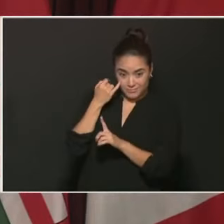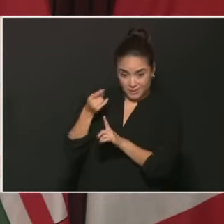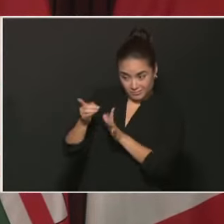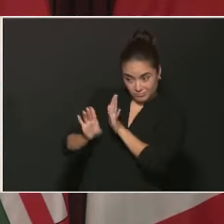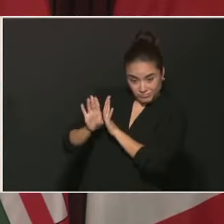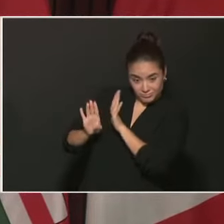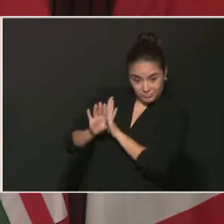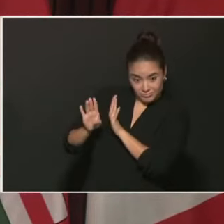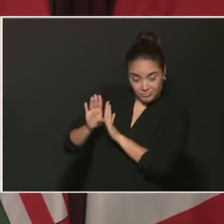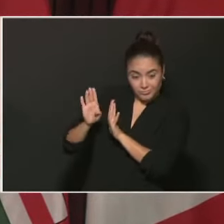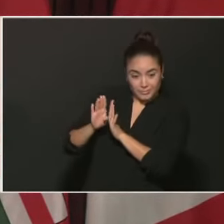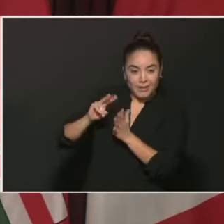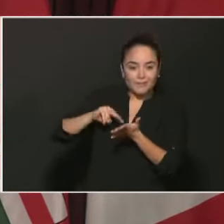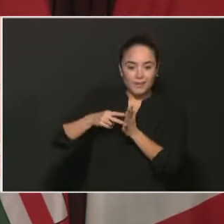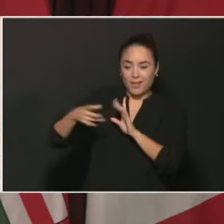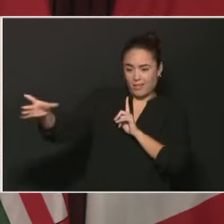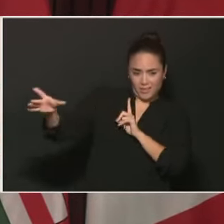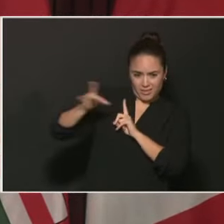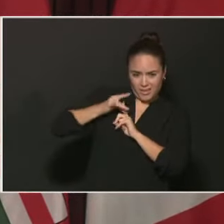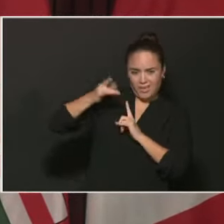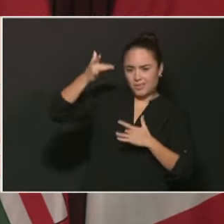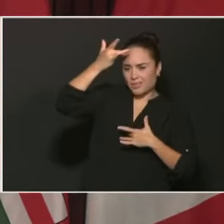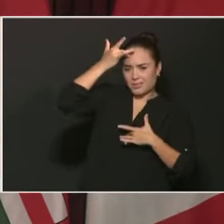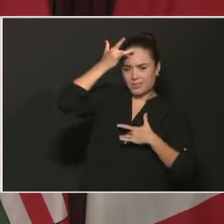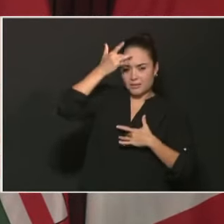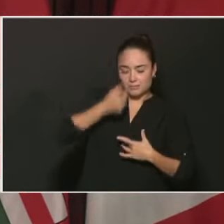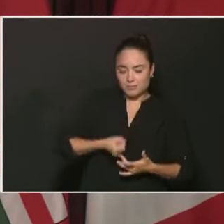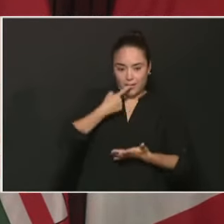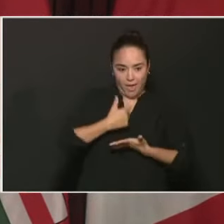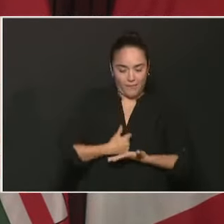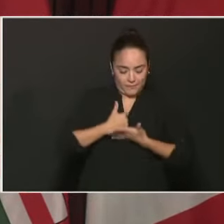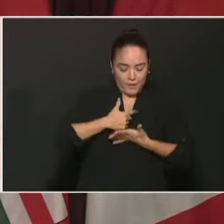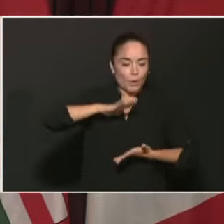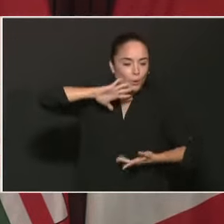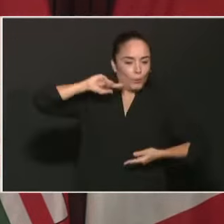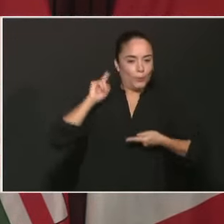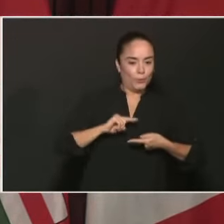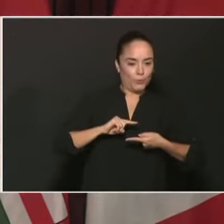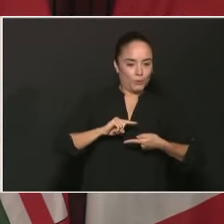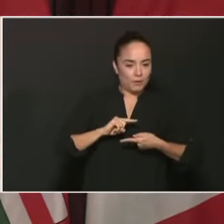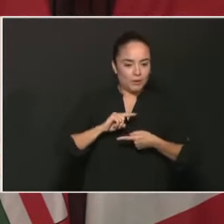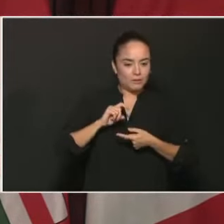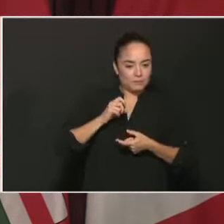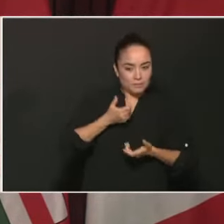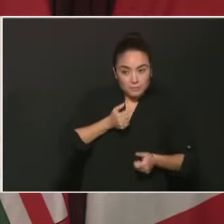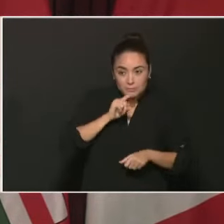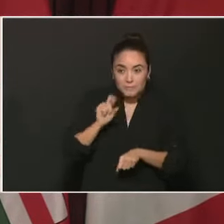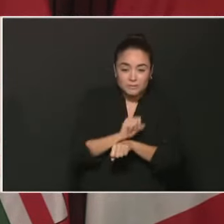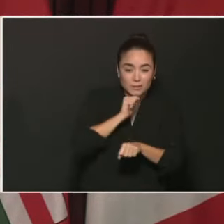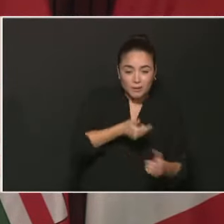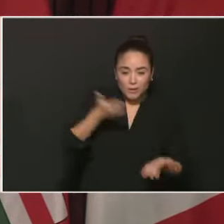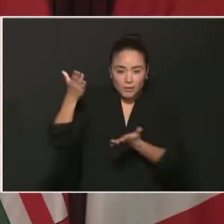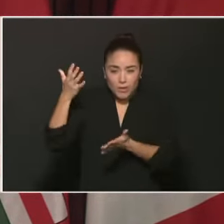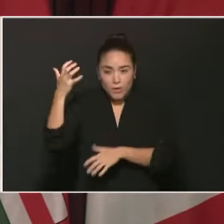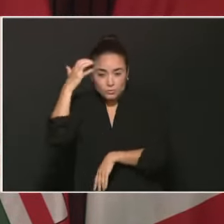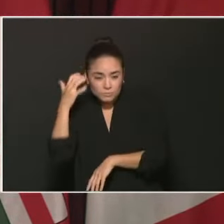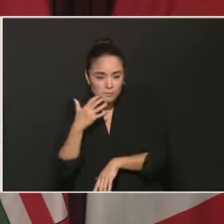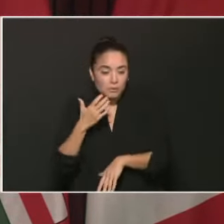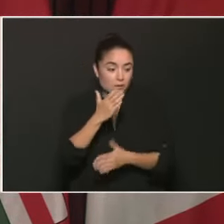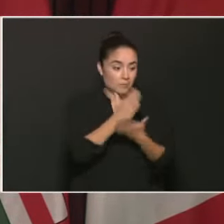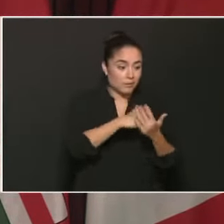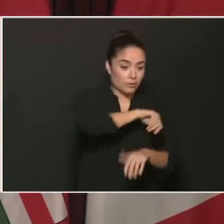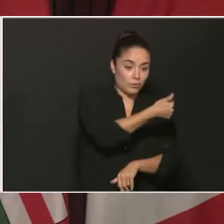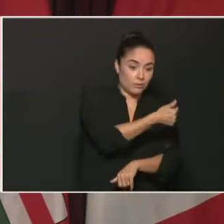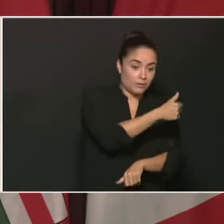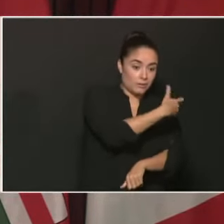once you're diagnosed, and or other effective vaccines. Some people don't want to receive the